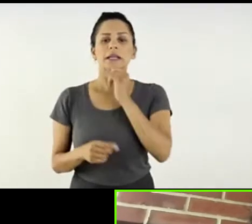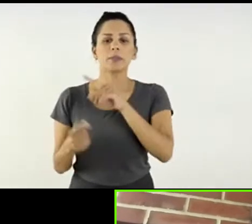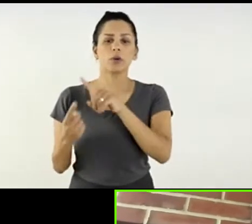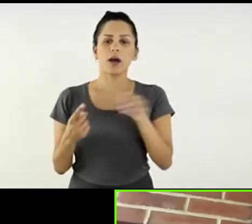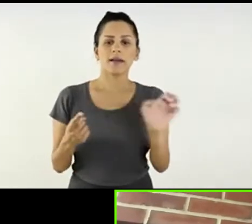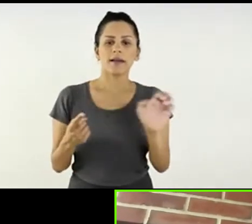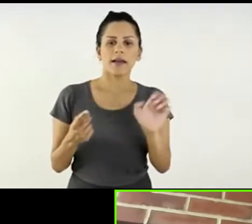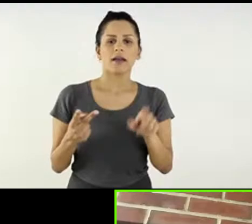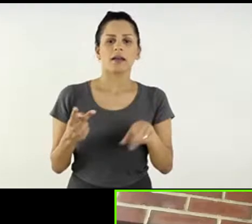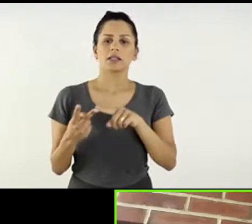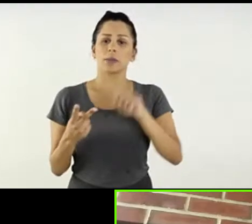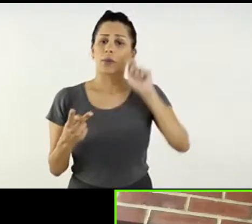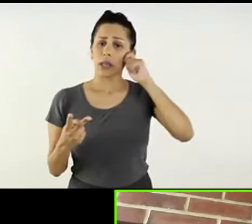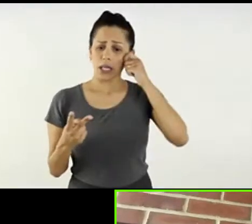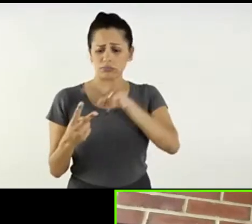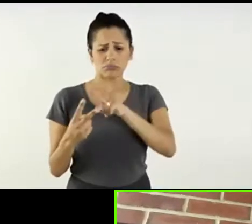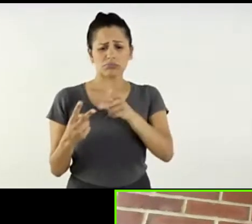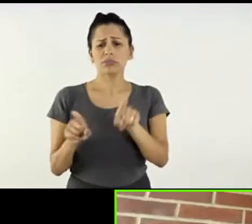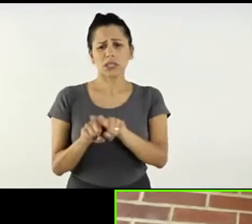oversights